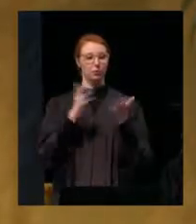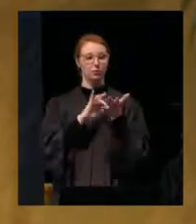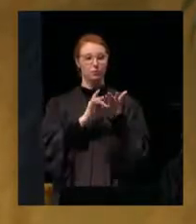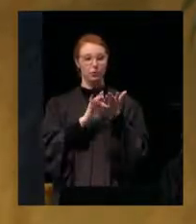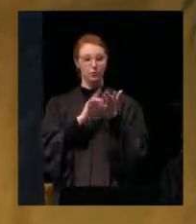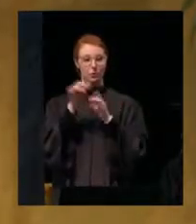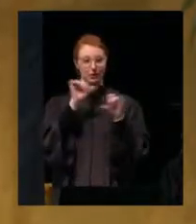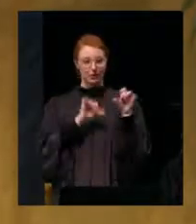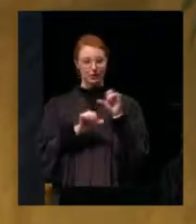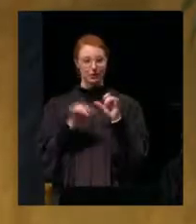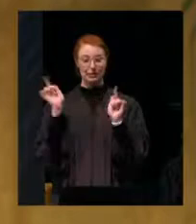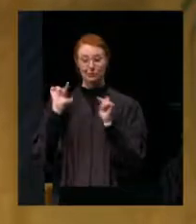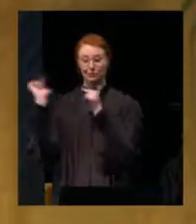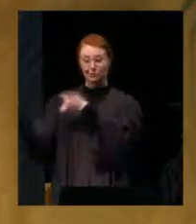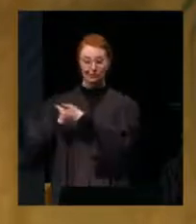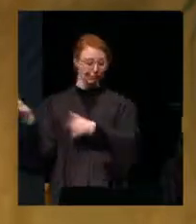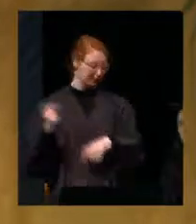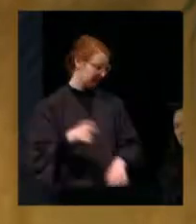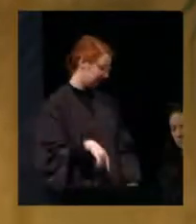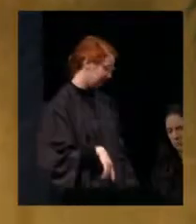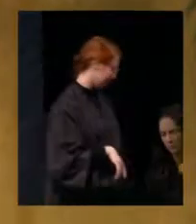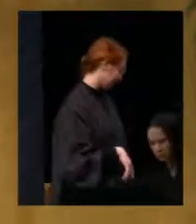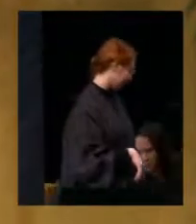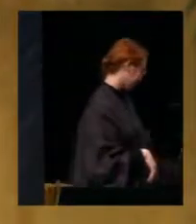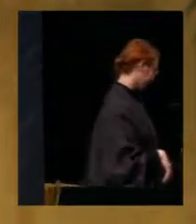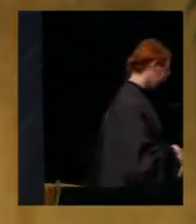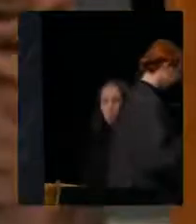science. Brody, it's all yours.